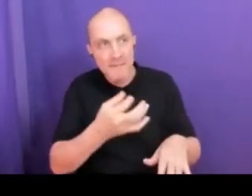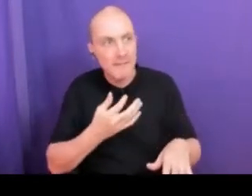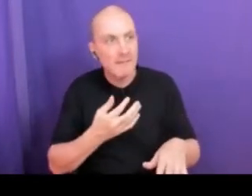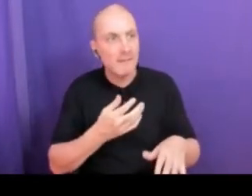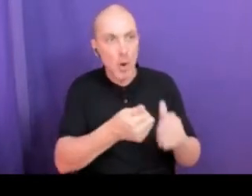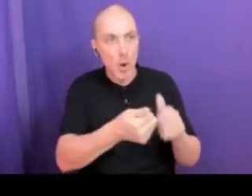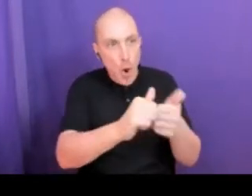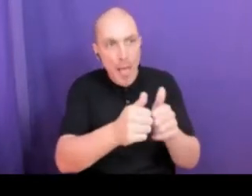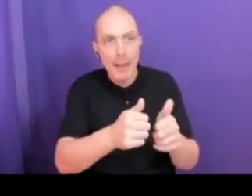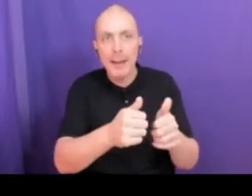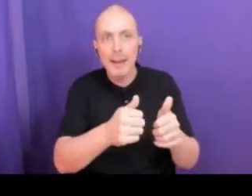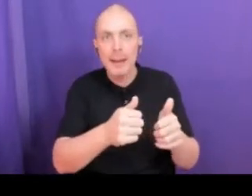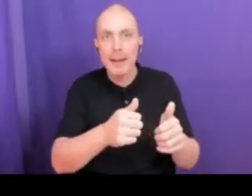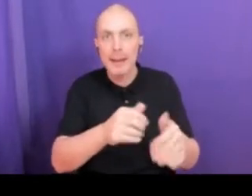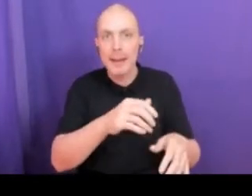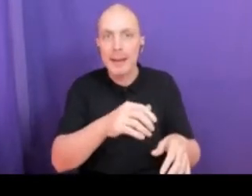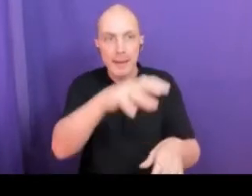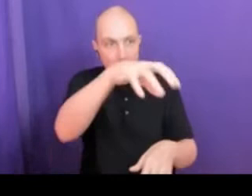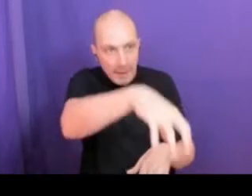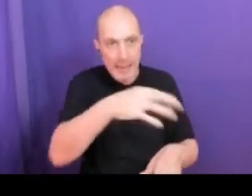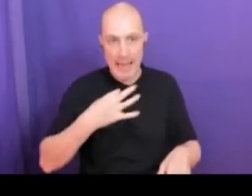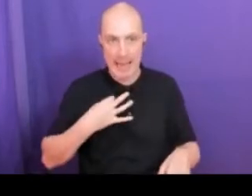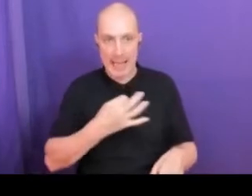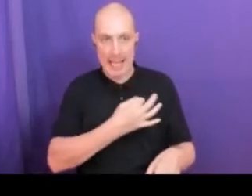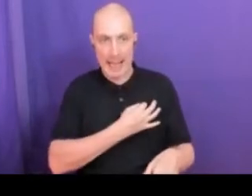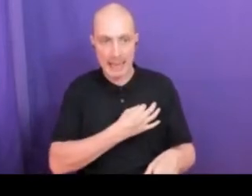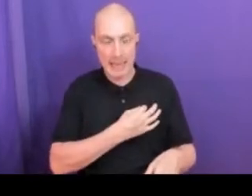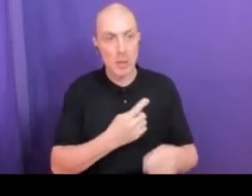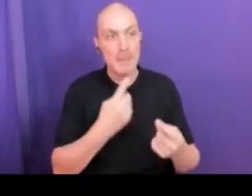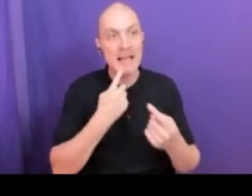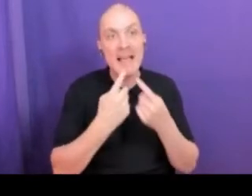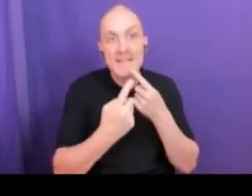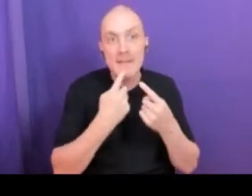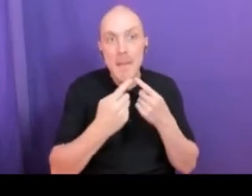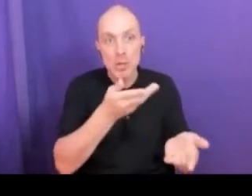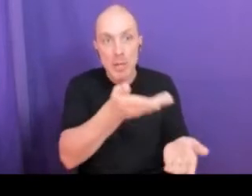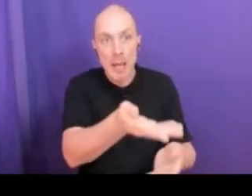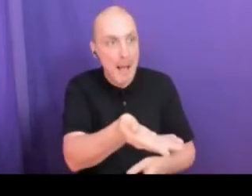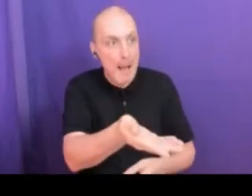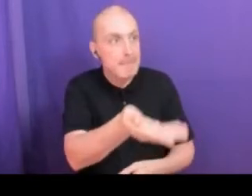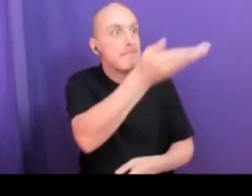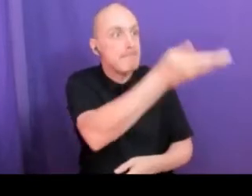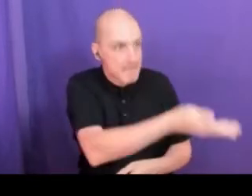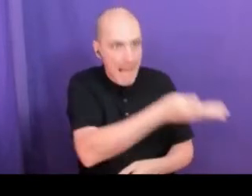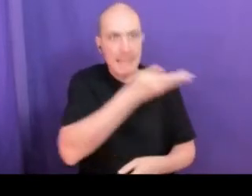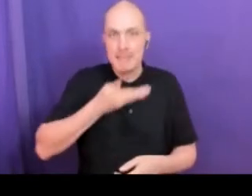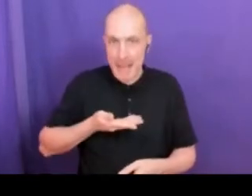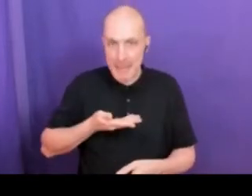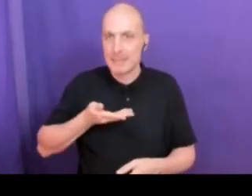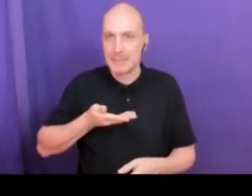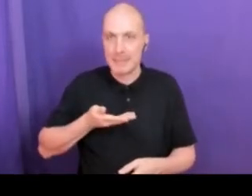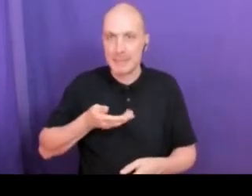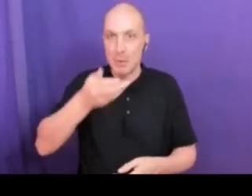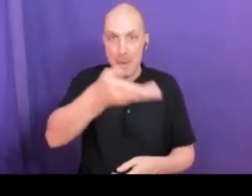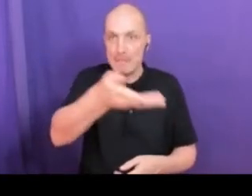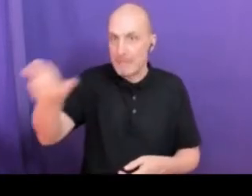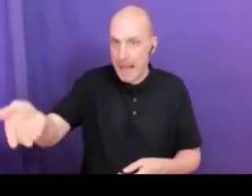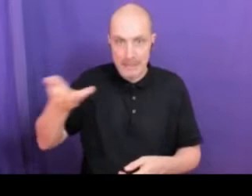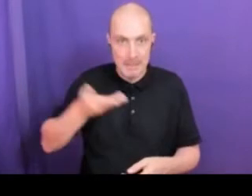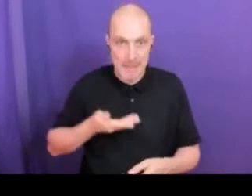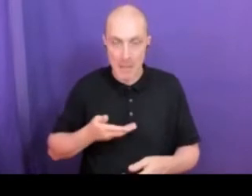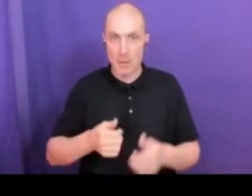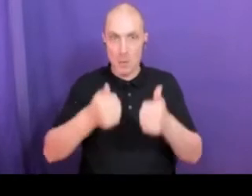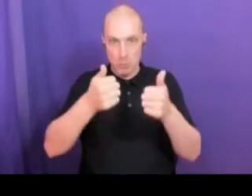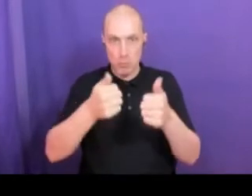we're really, really valuable in helping us get this census out there. We used a really loose definition